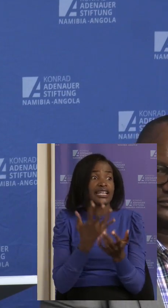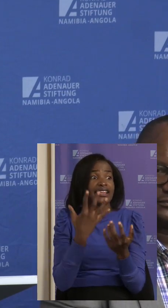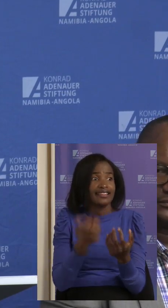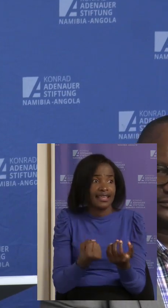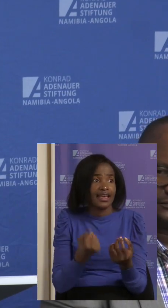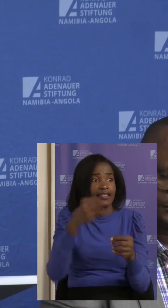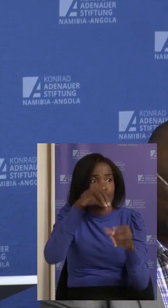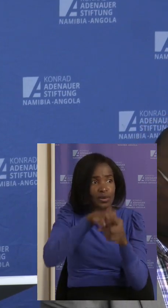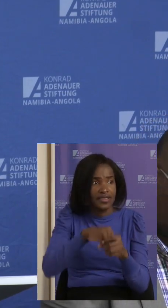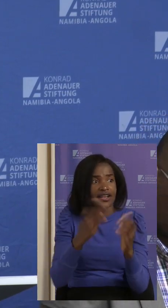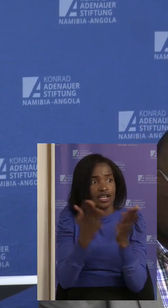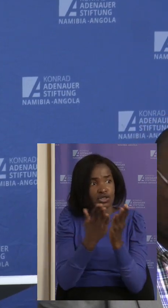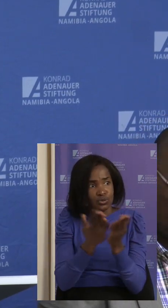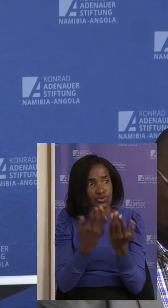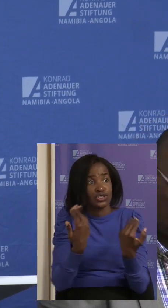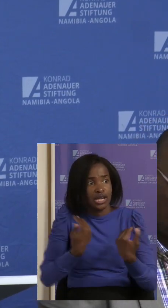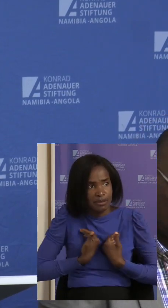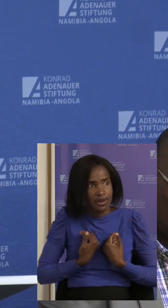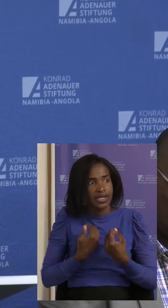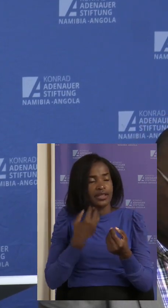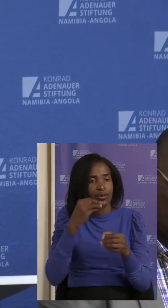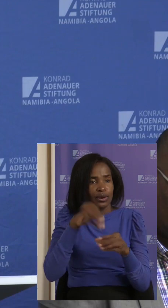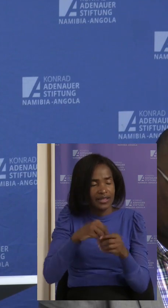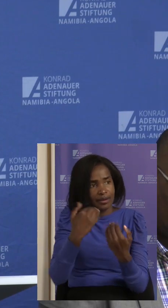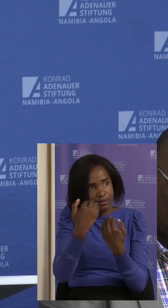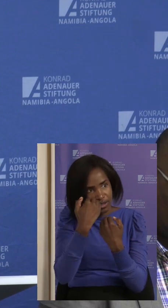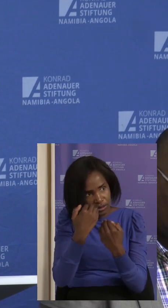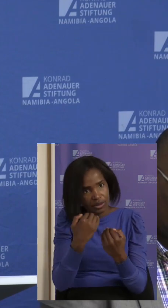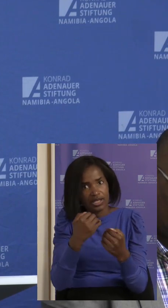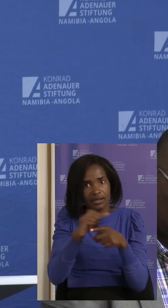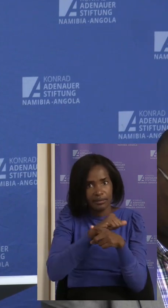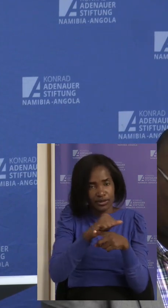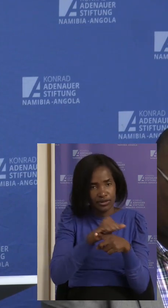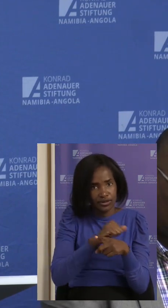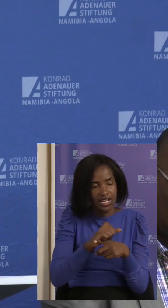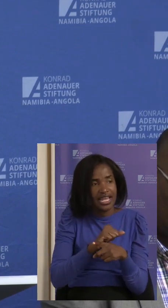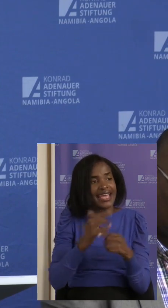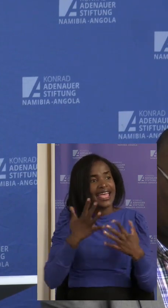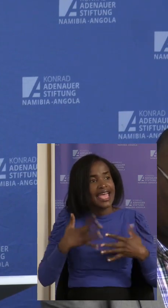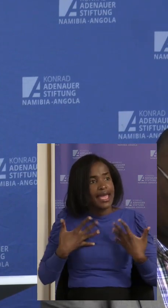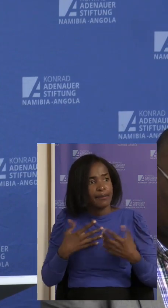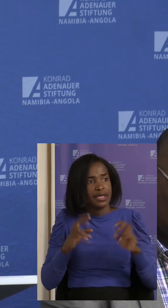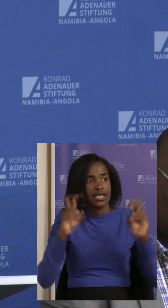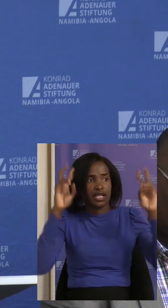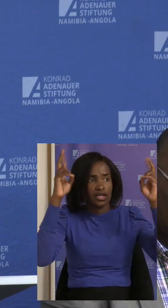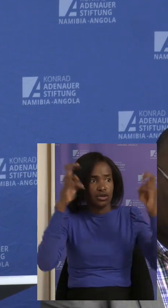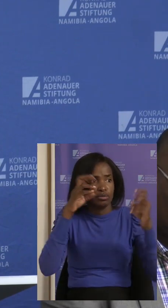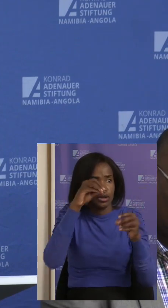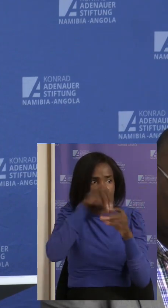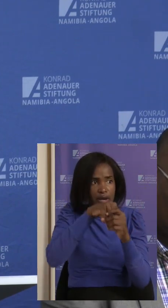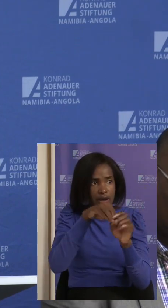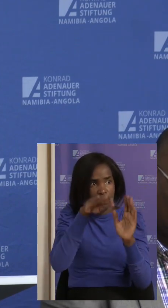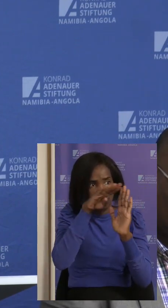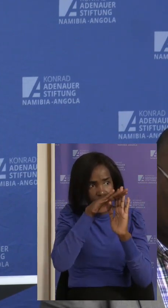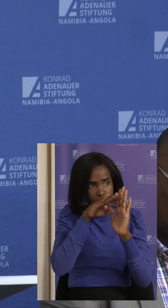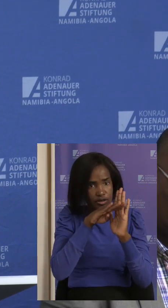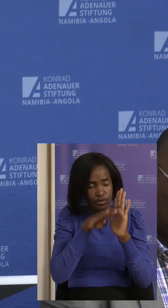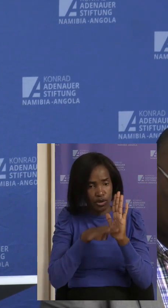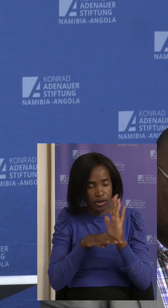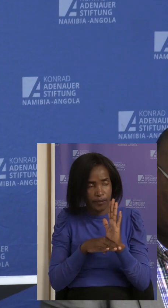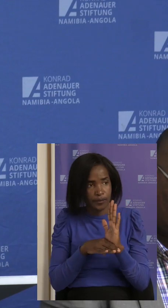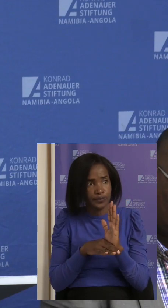sector. So it's very important, and I'm very happy that this specific topic is also part of this program.